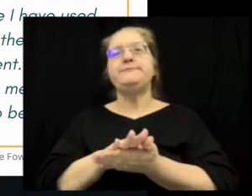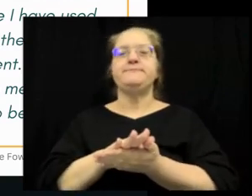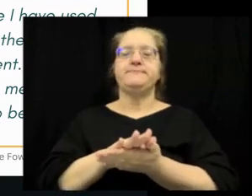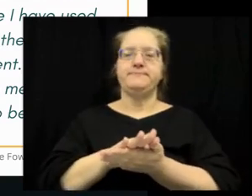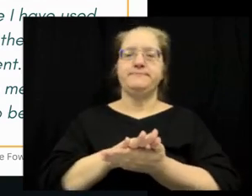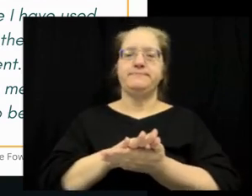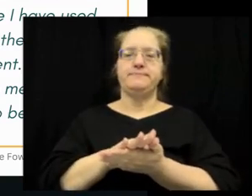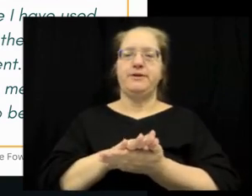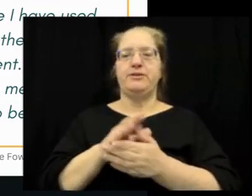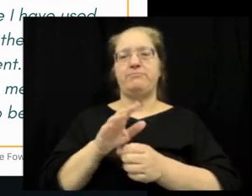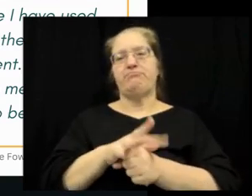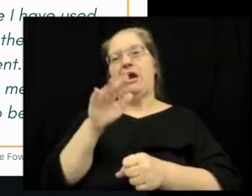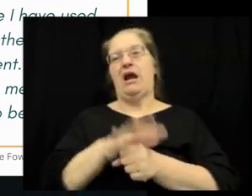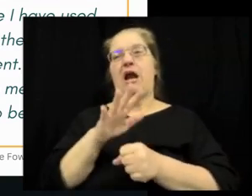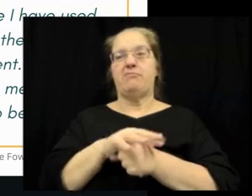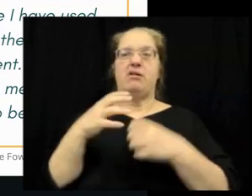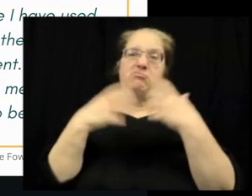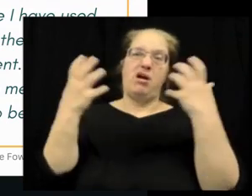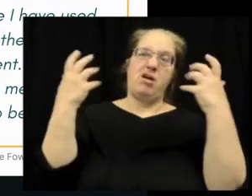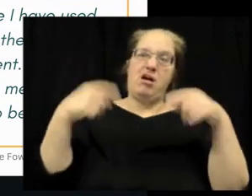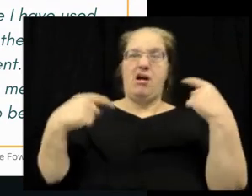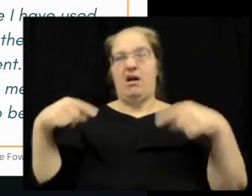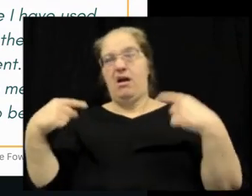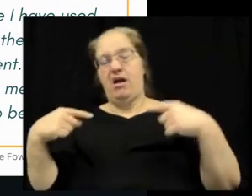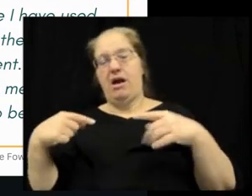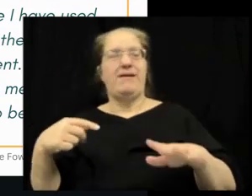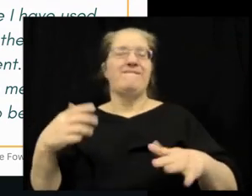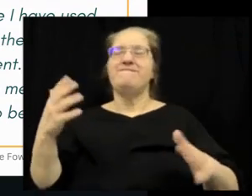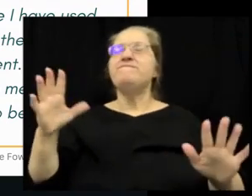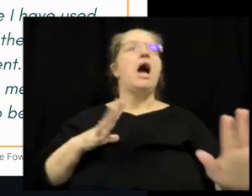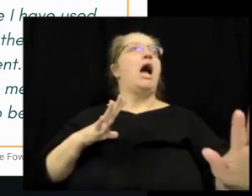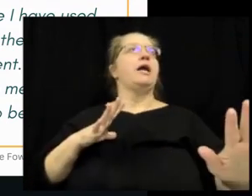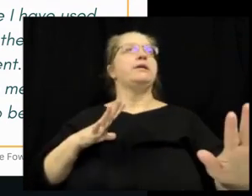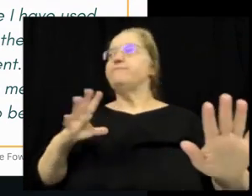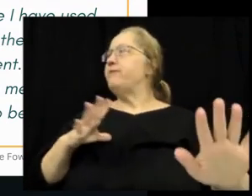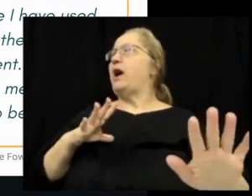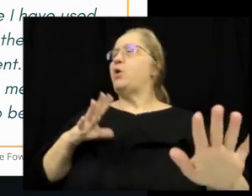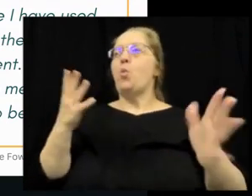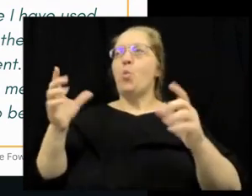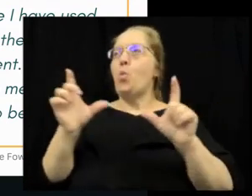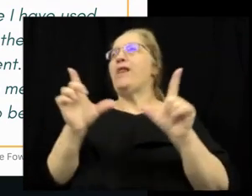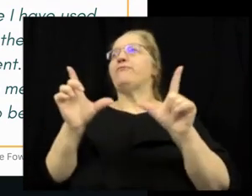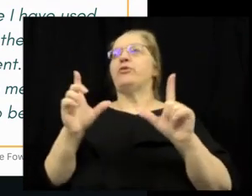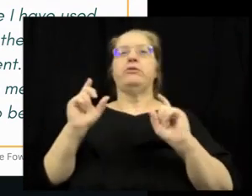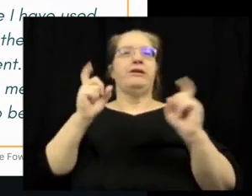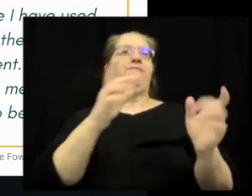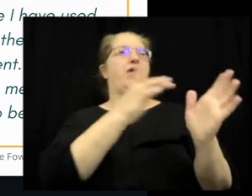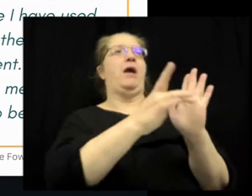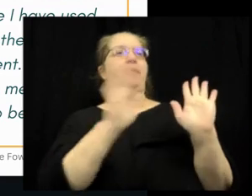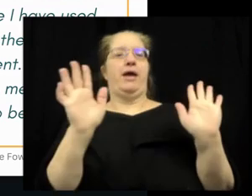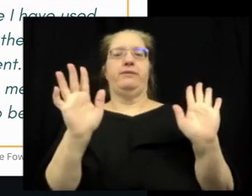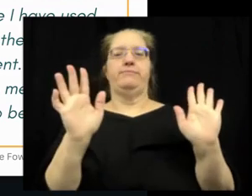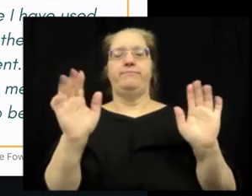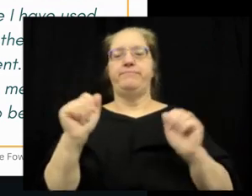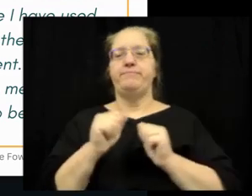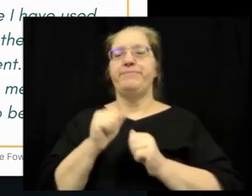and she was blowing up at me and doing that argumentative stuff, and I'd be like, fine, just, whatever. And then she'd have her iPad. That was